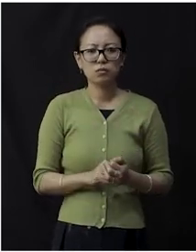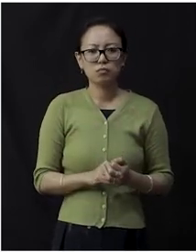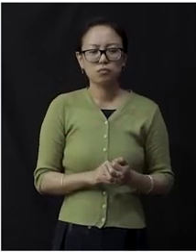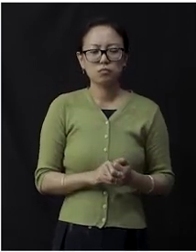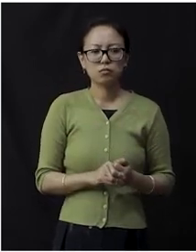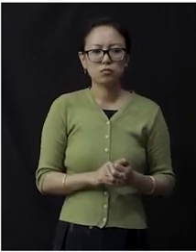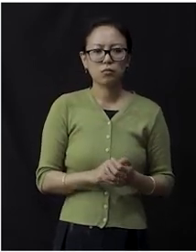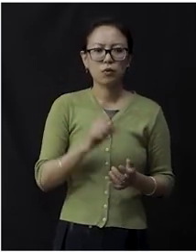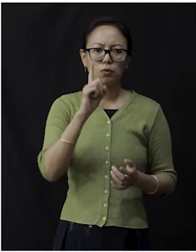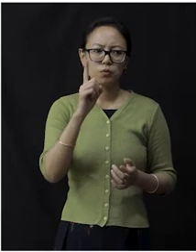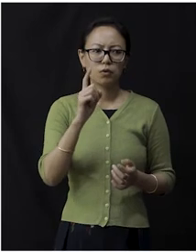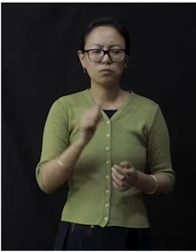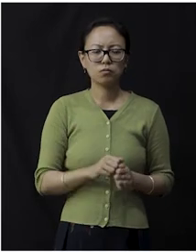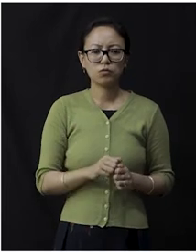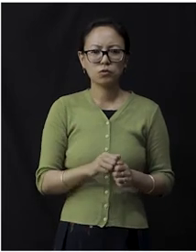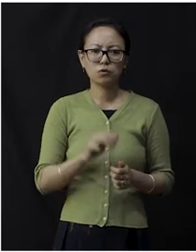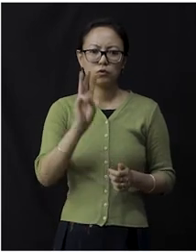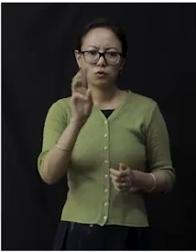So,